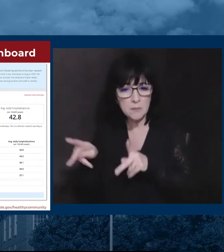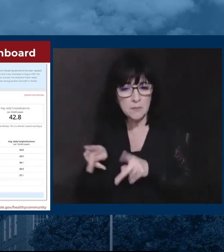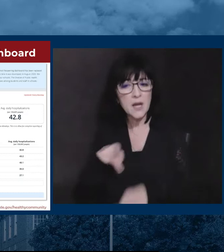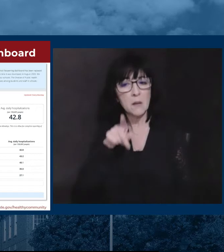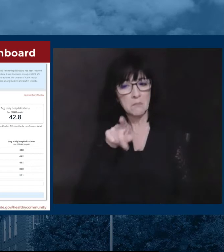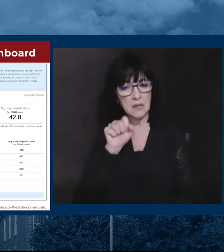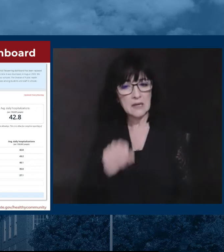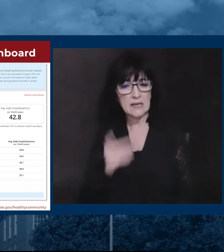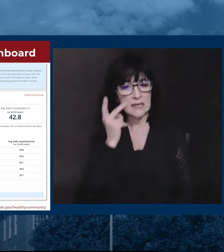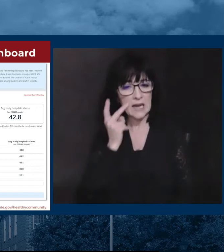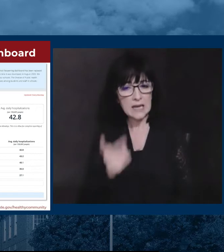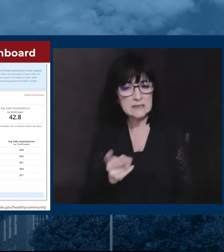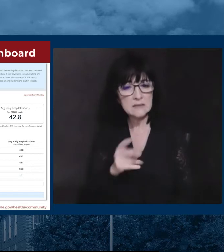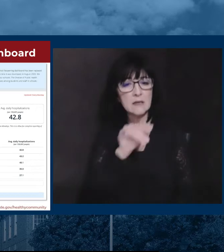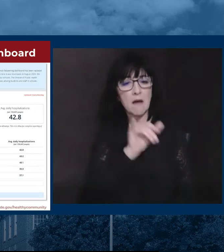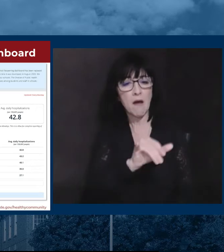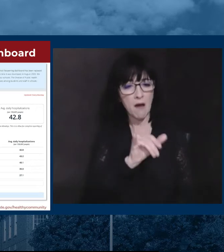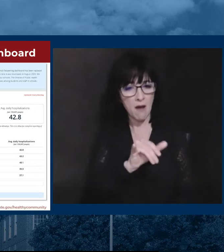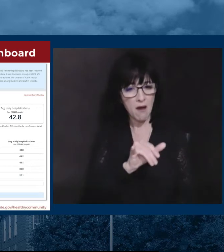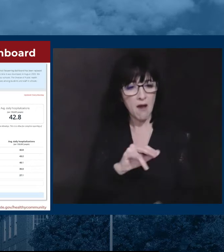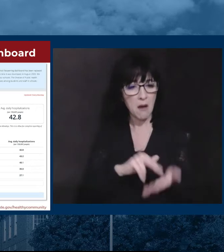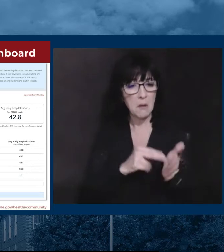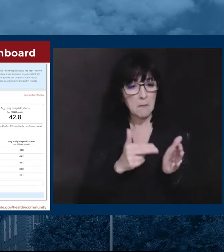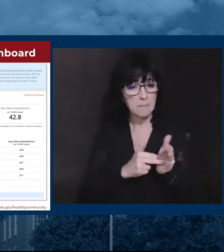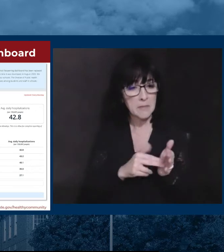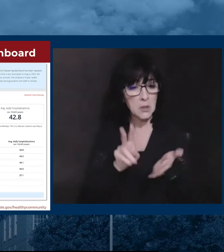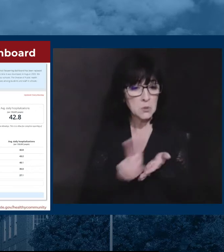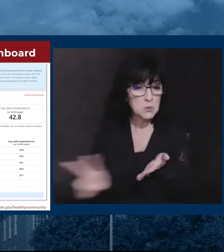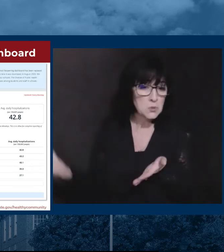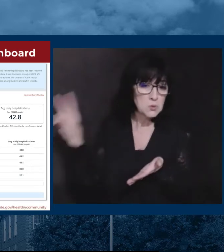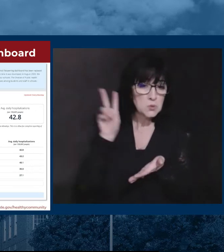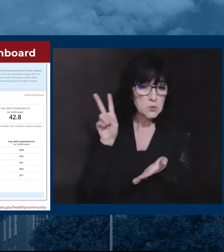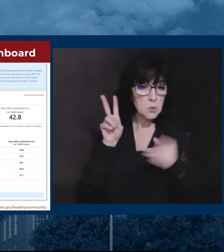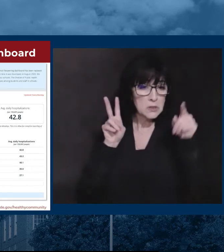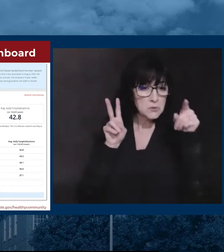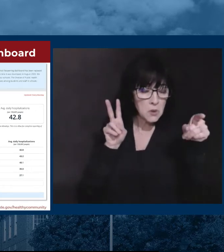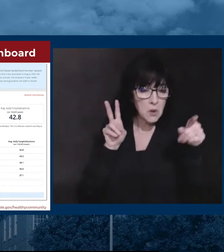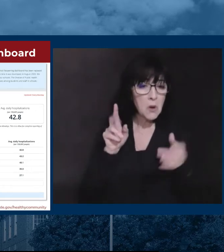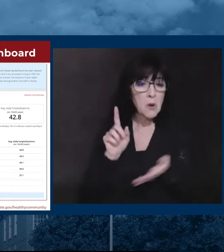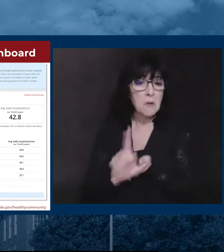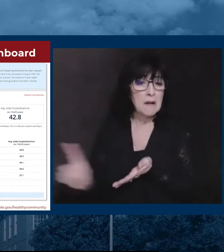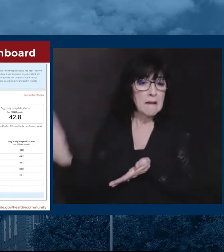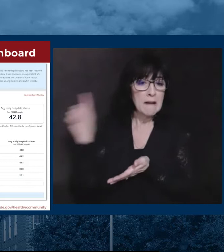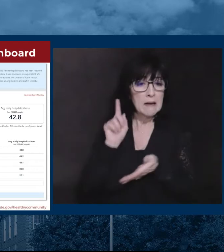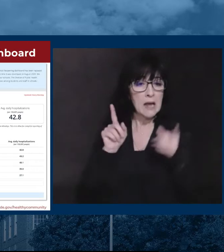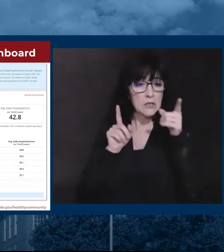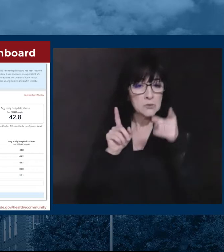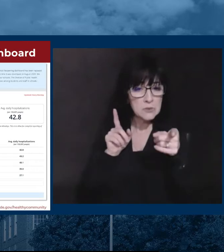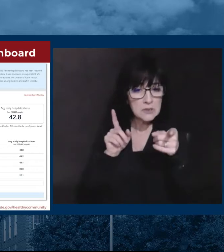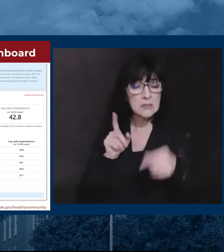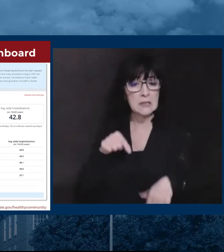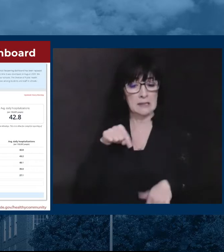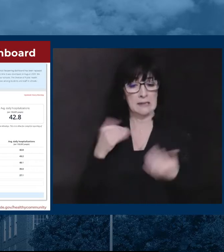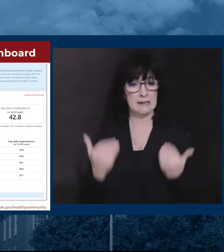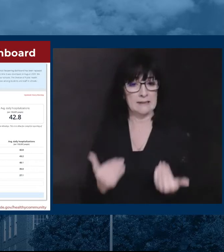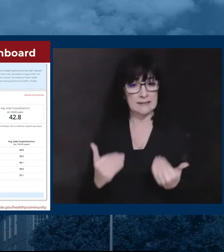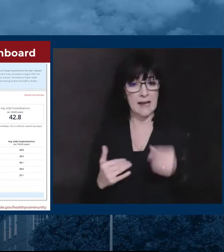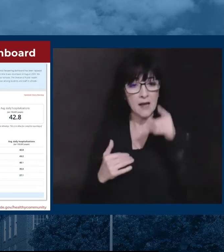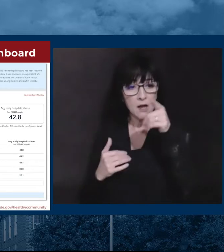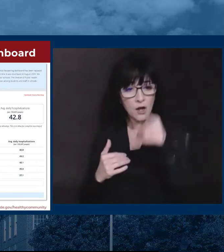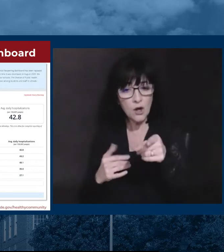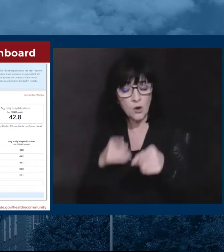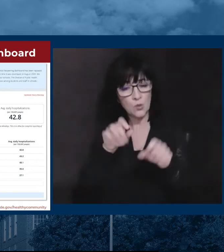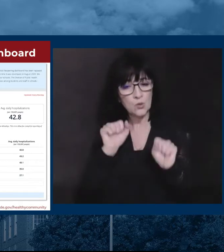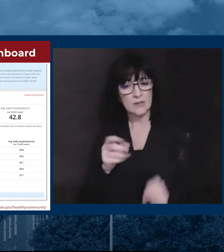weekly basis, so we can see if we're going up or down in any of those key indicators. And then if you click on more detailed